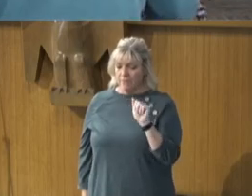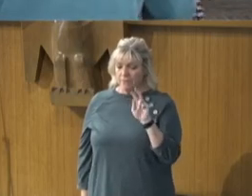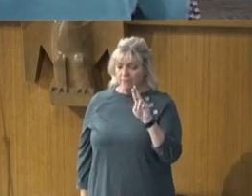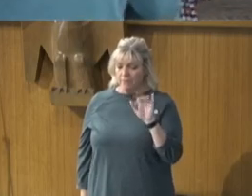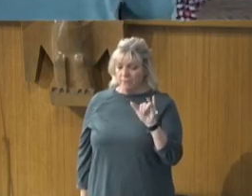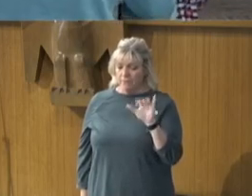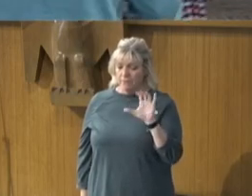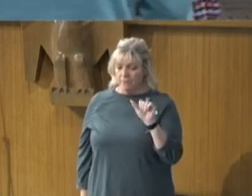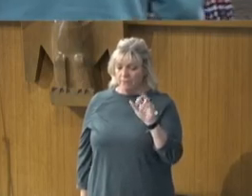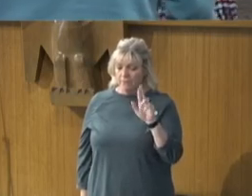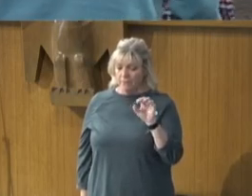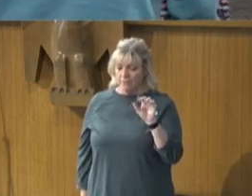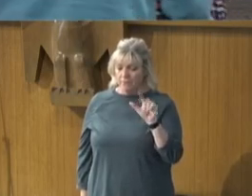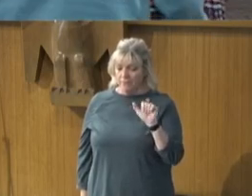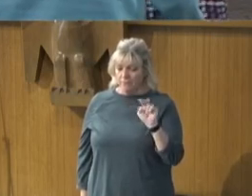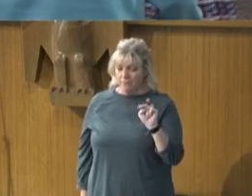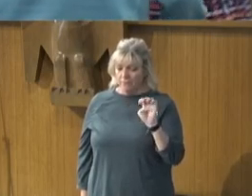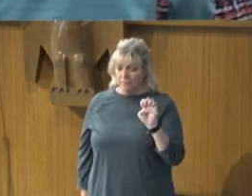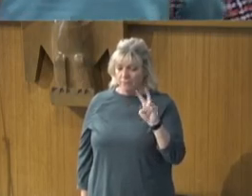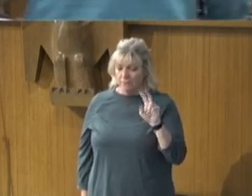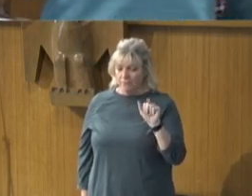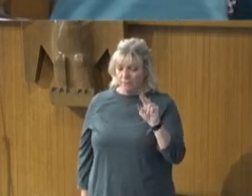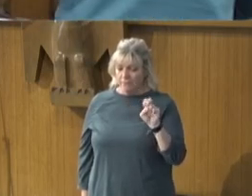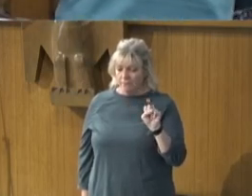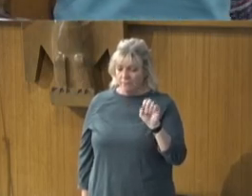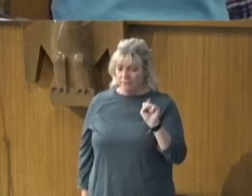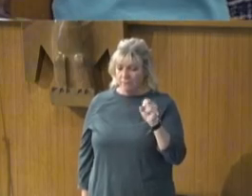Mary Carolyn Evans Shine.